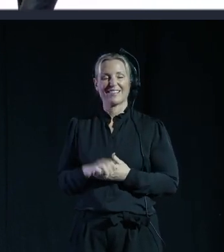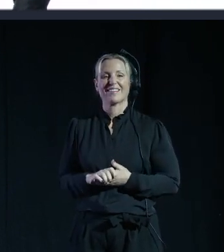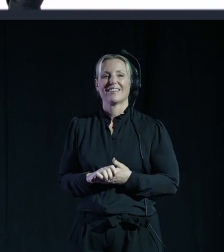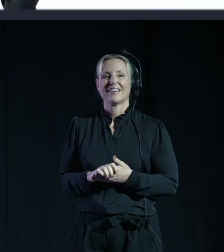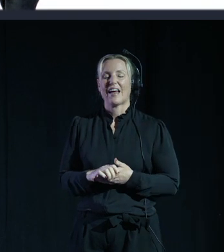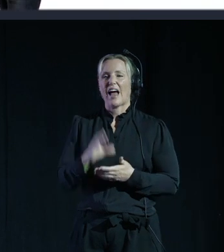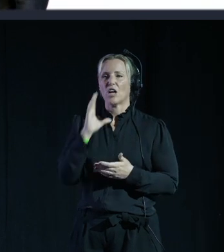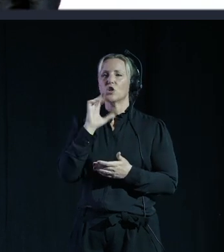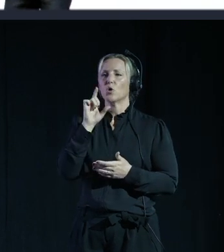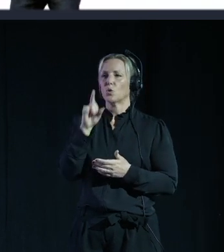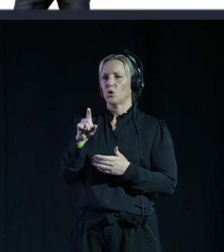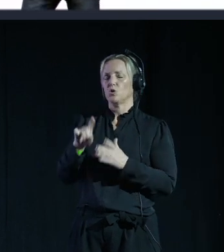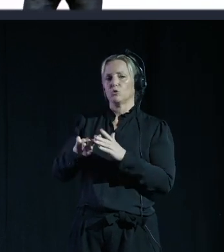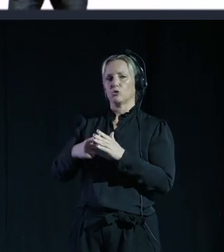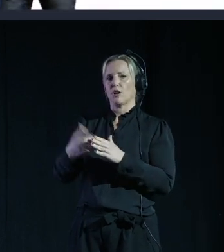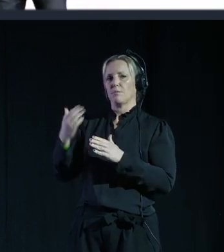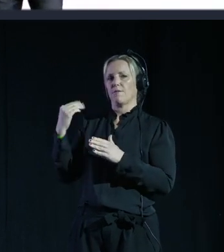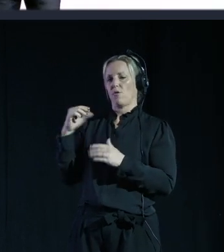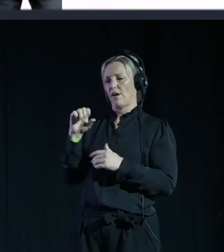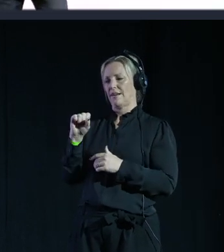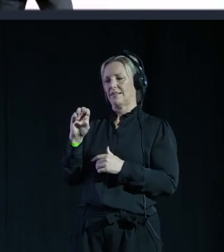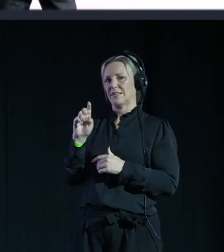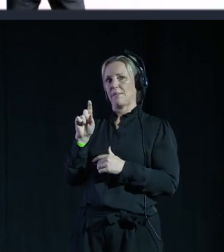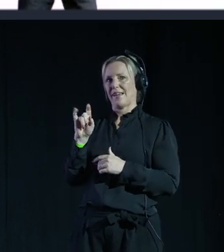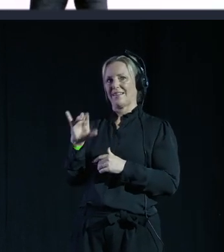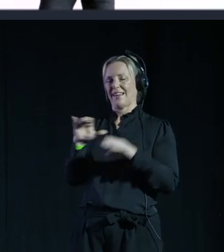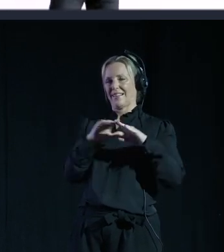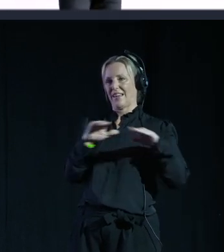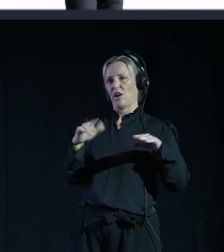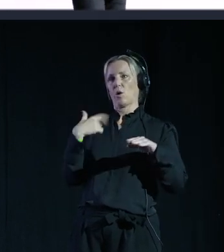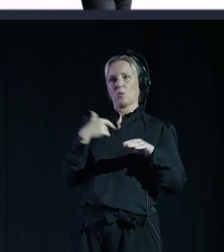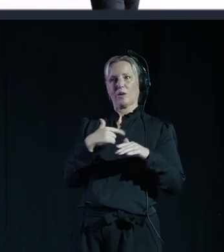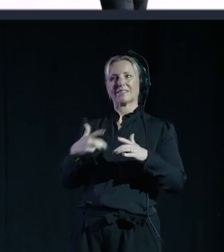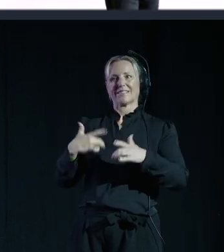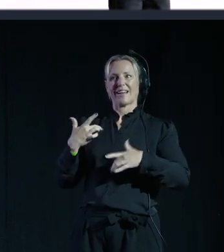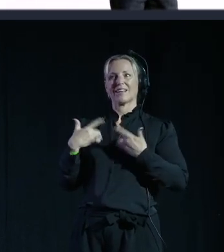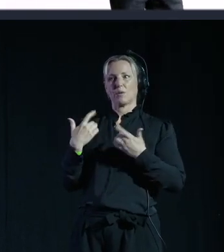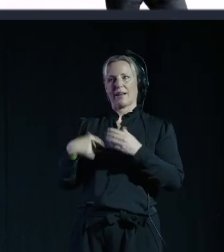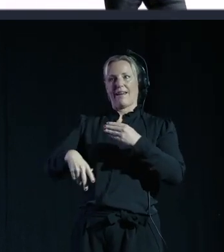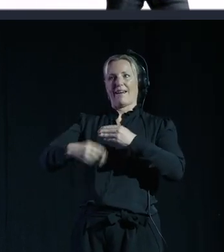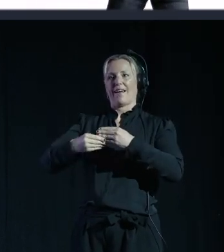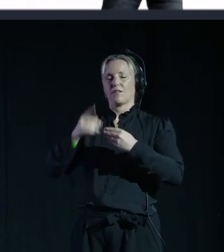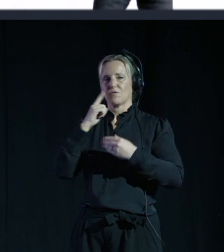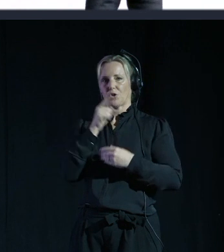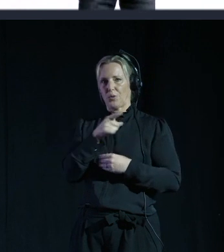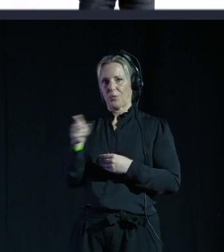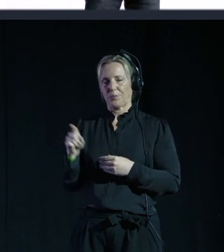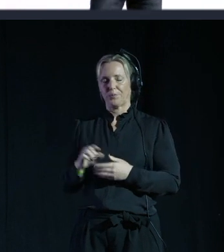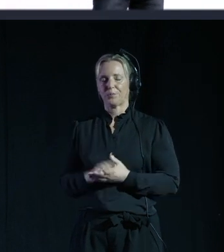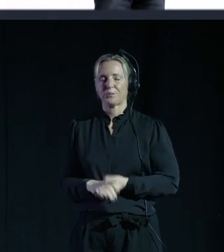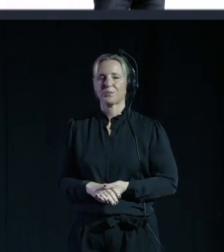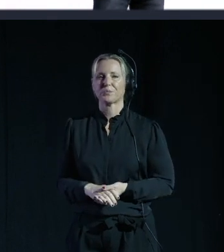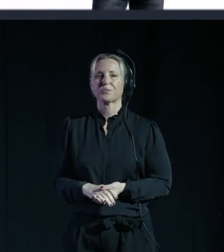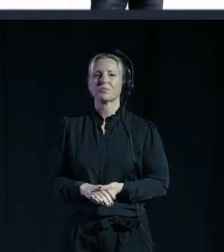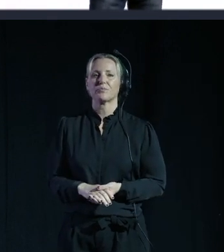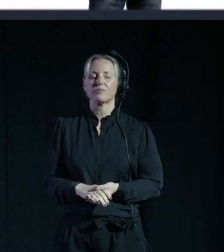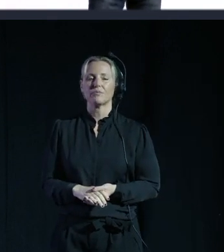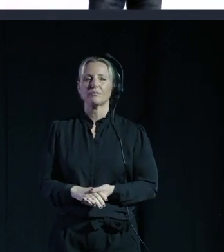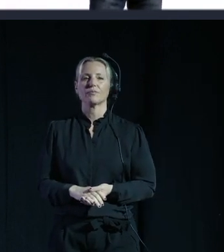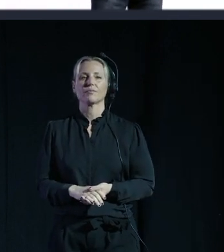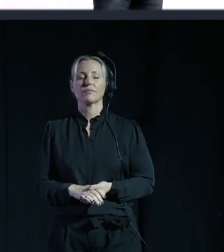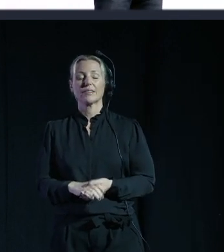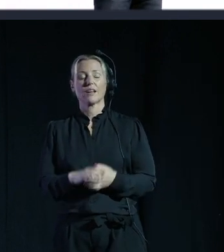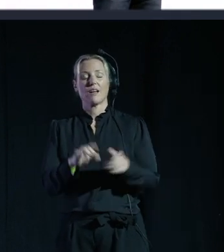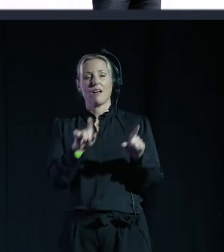semantic layer, that was a key request. I was glad to provide that for you. We also have a number of new